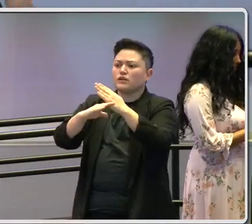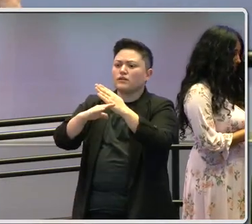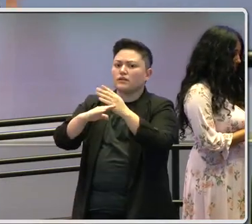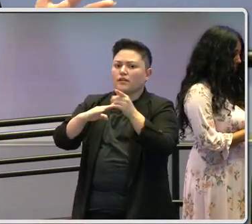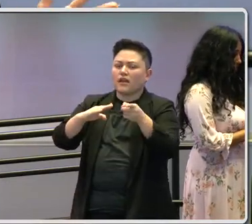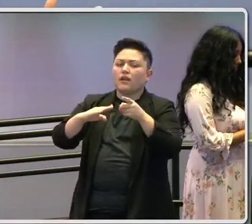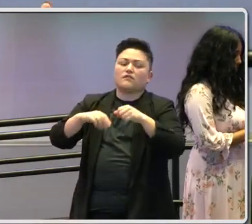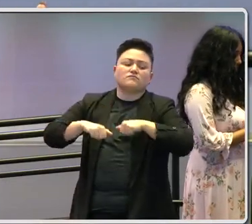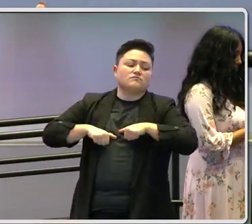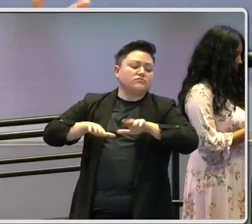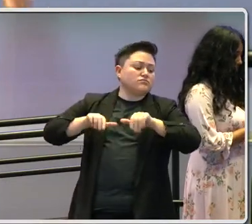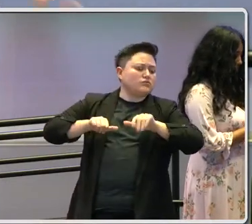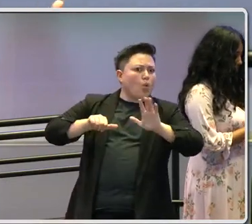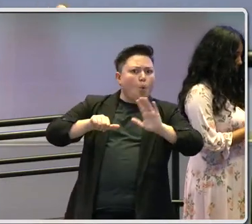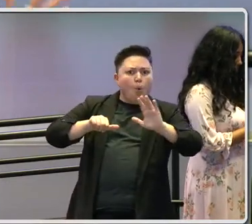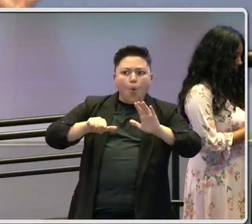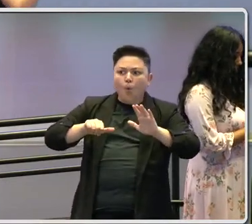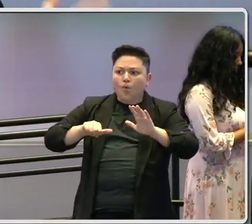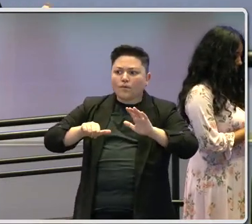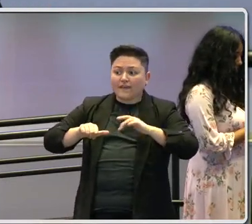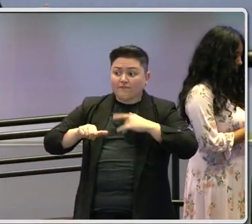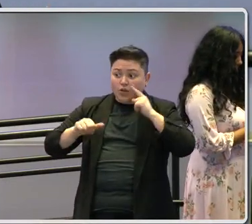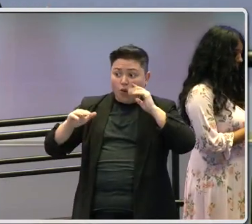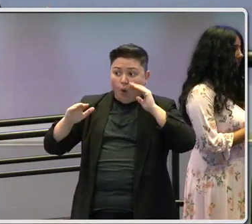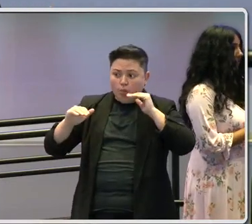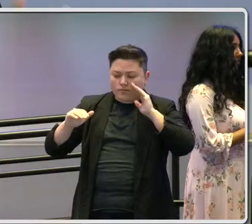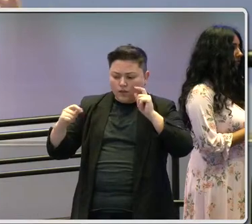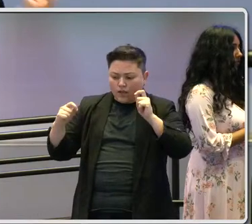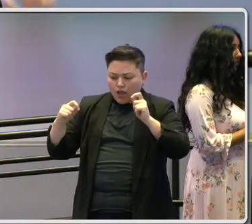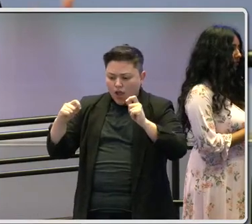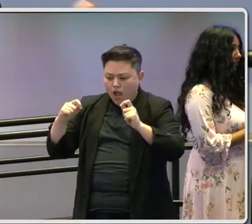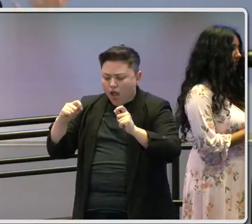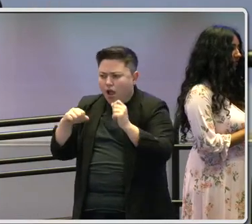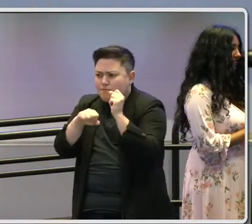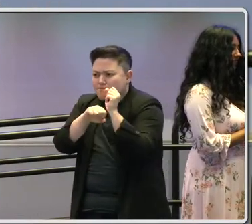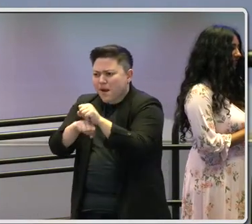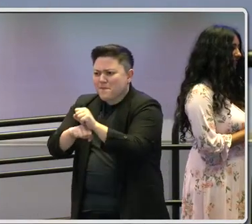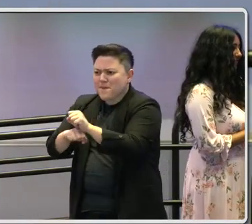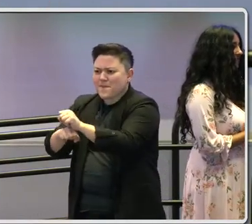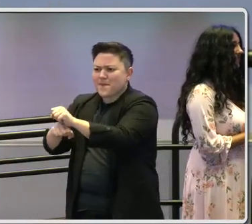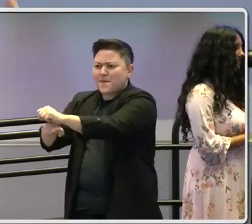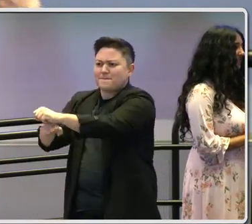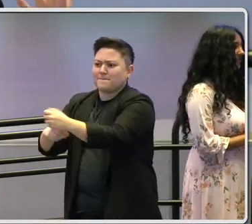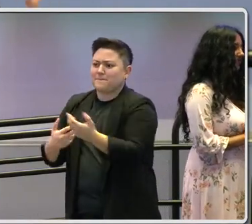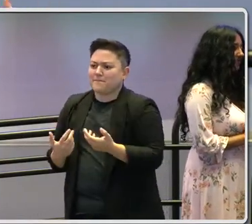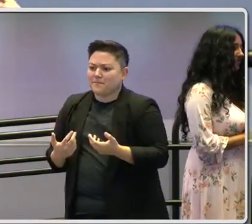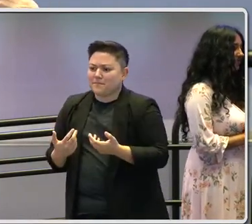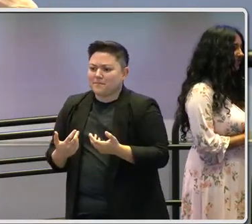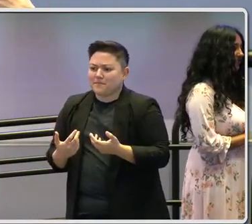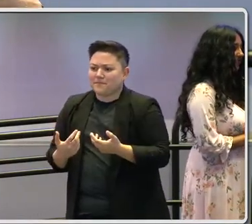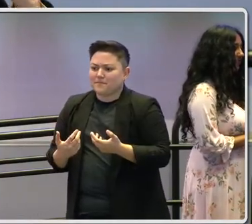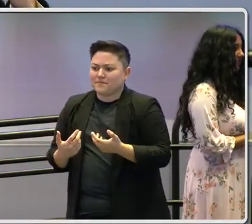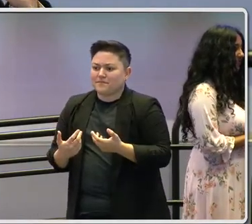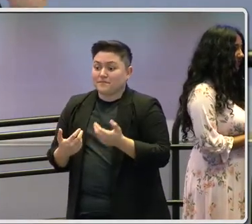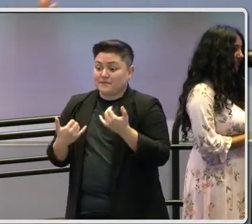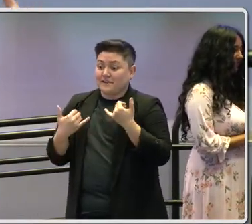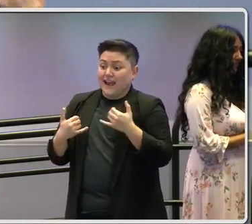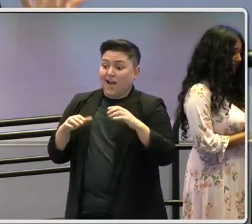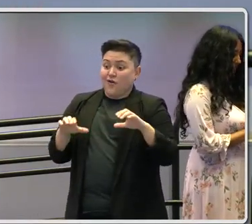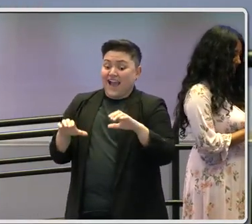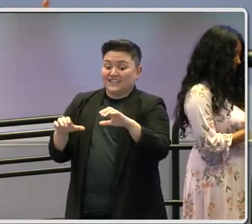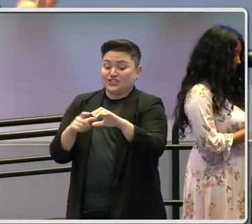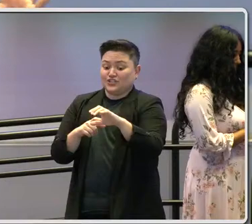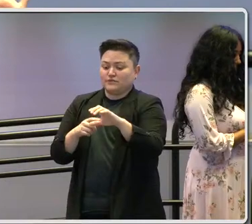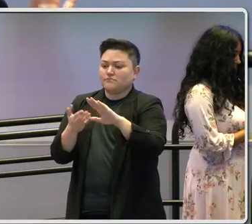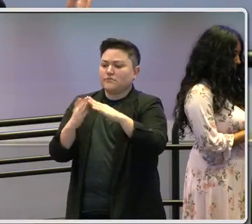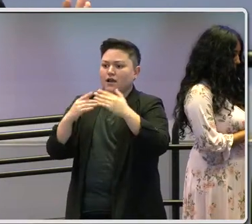start dismantling these barriers that have kept them back. And then suddenly, those actions become achieving